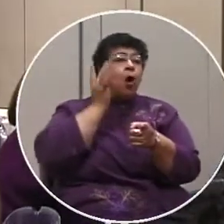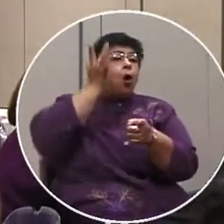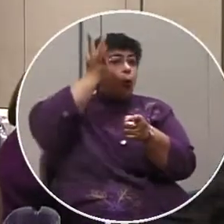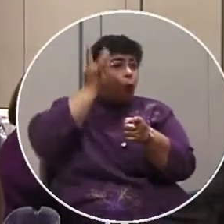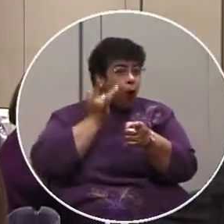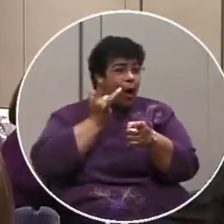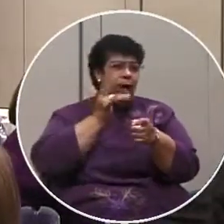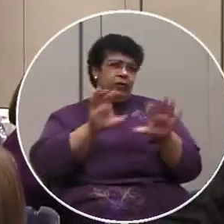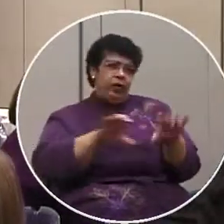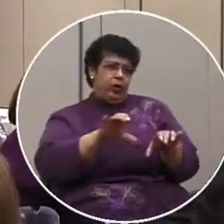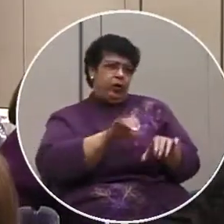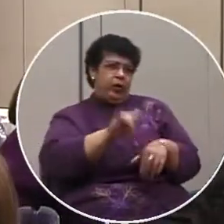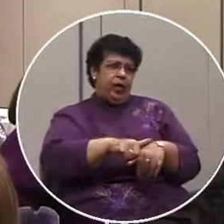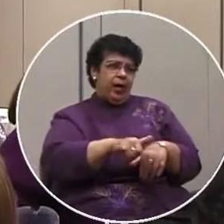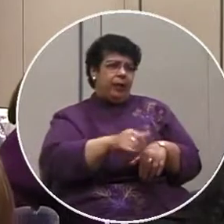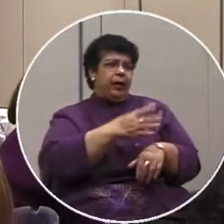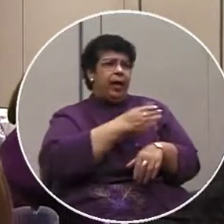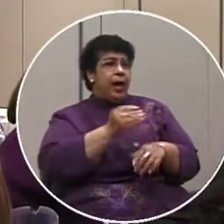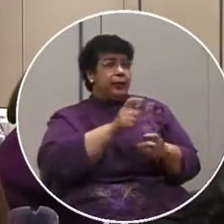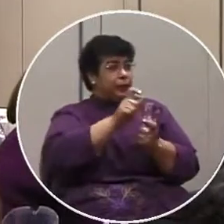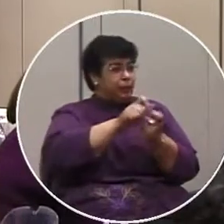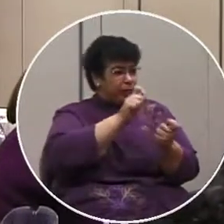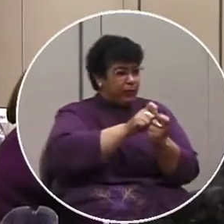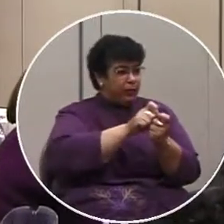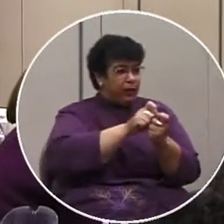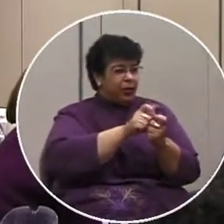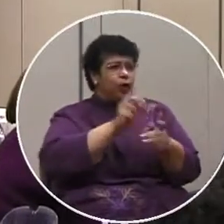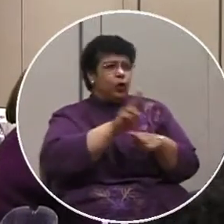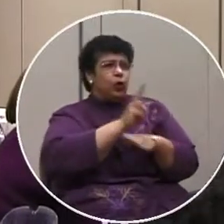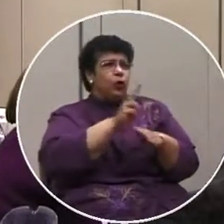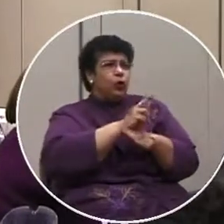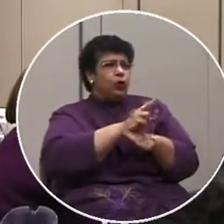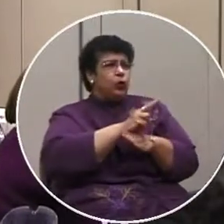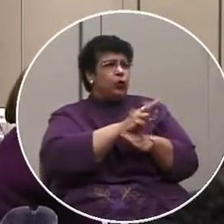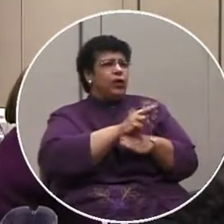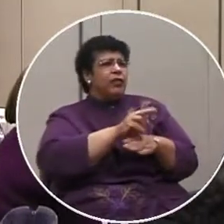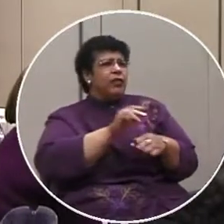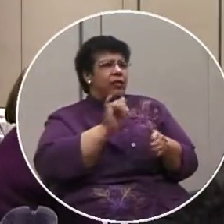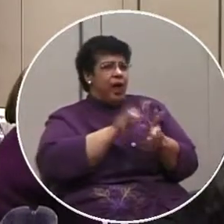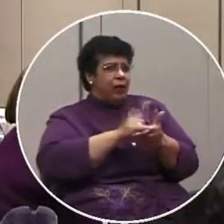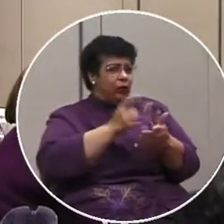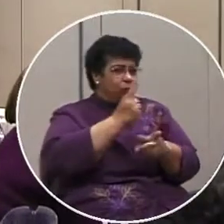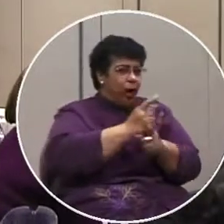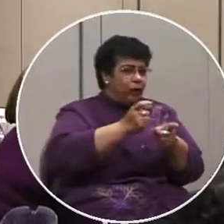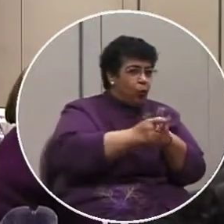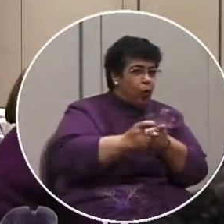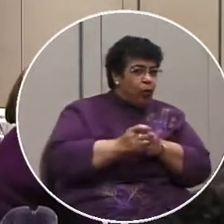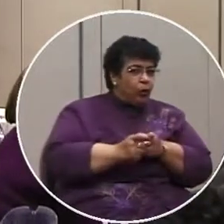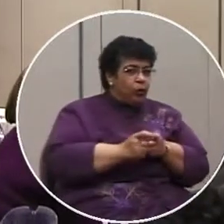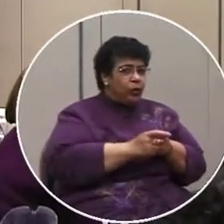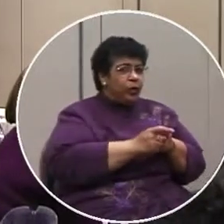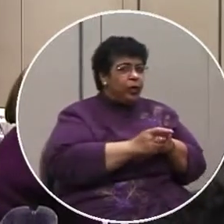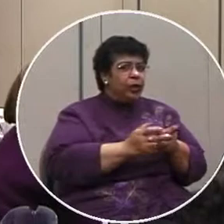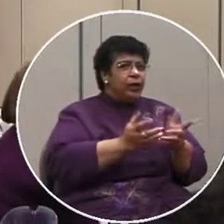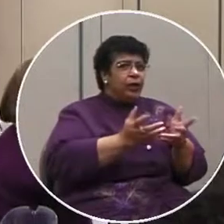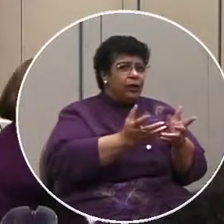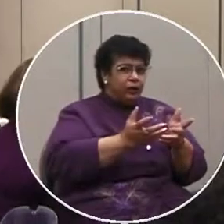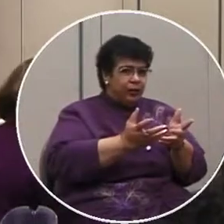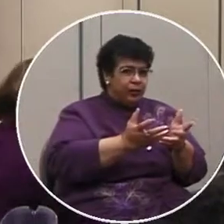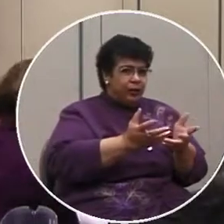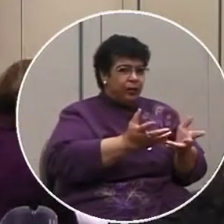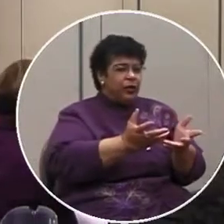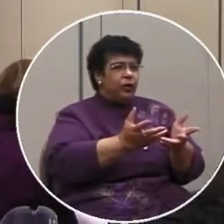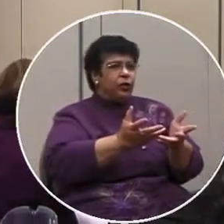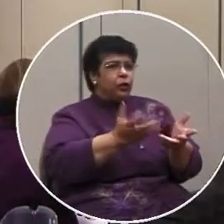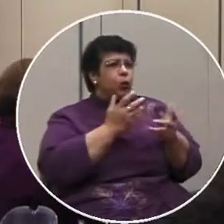why they're doing it. In specific, use the functional assessment language. You want to know the antecedents, what they're doing, and the environment